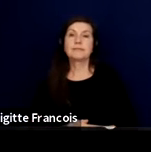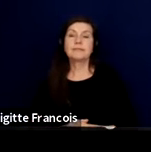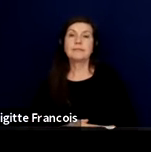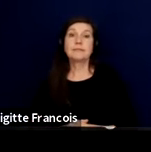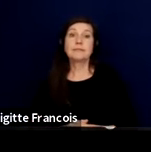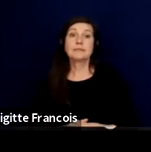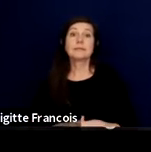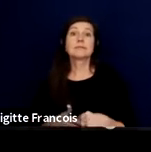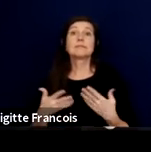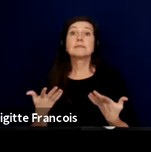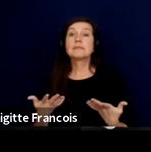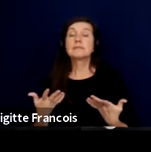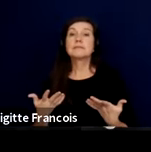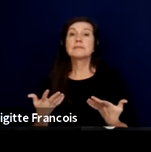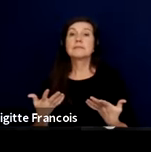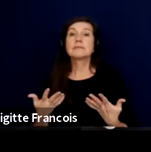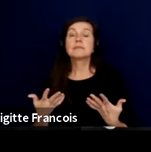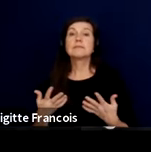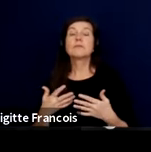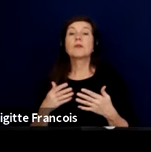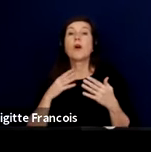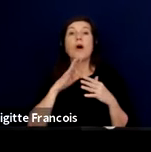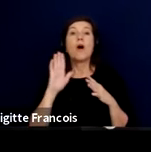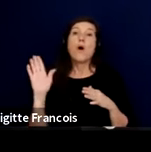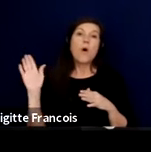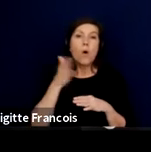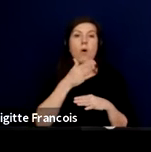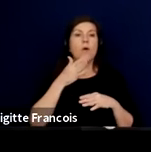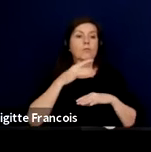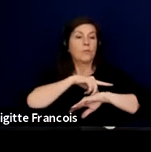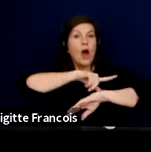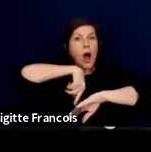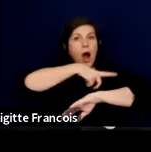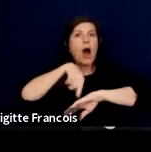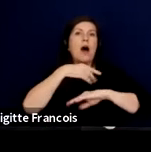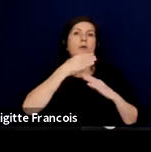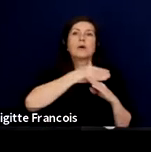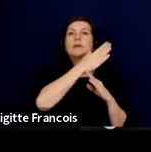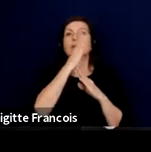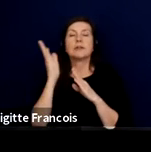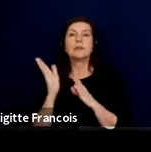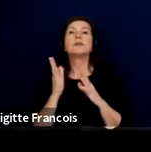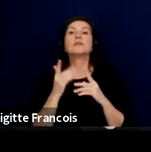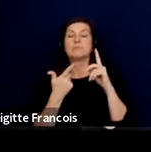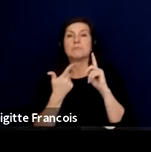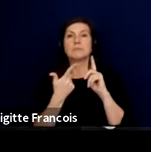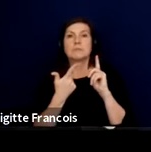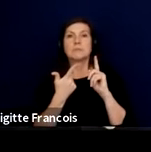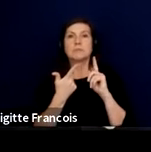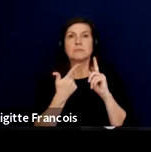our parts of the municipality, like working with culture, working with the